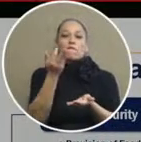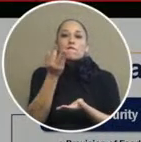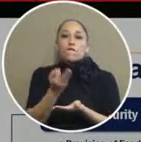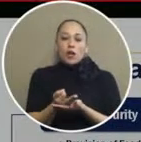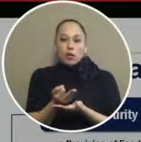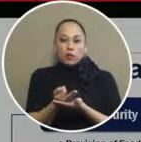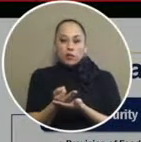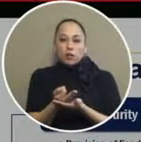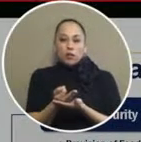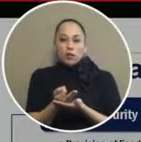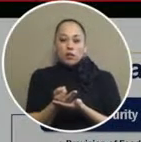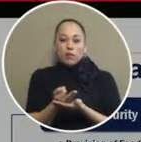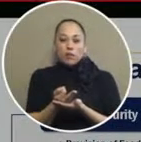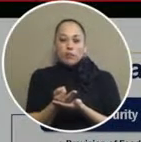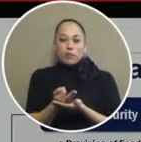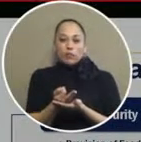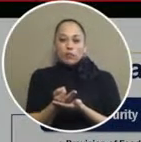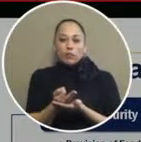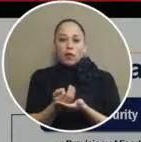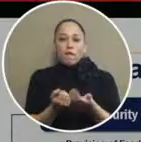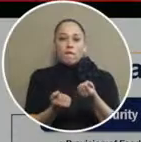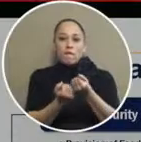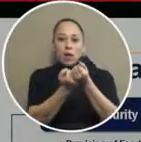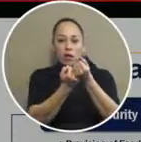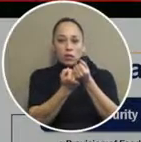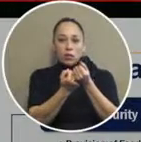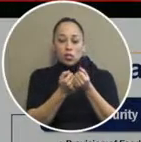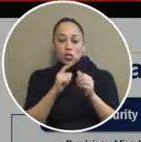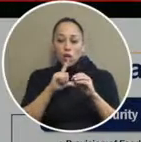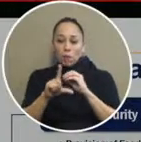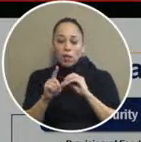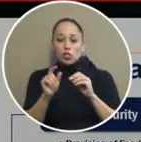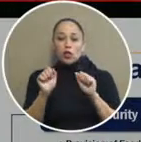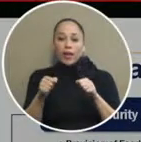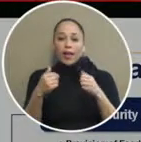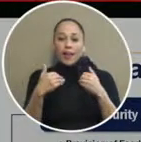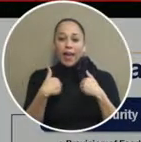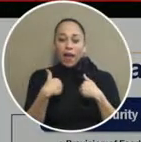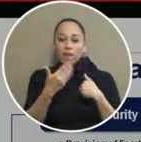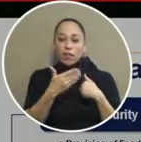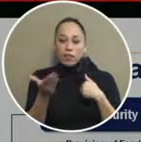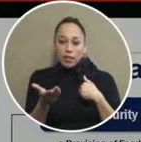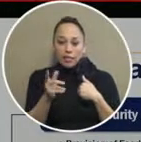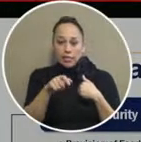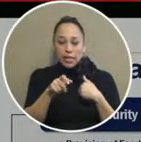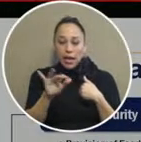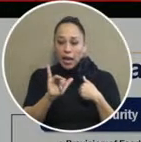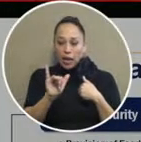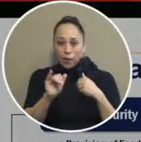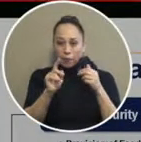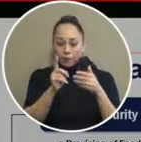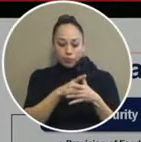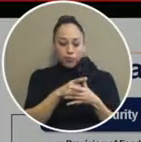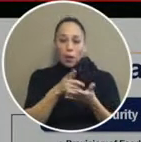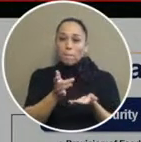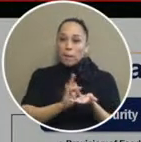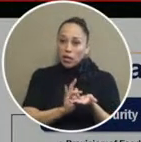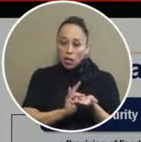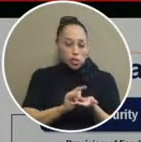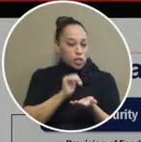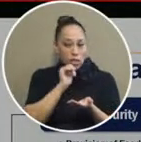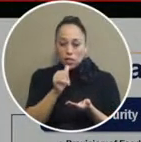funding so that El Pasoans can get the things they need, such as medicine that's not